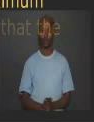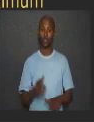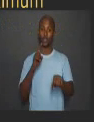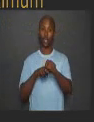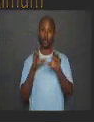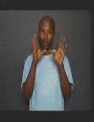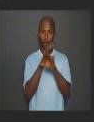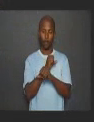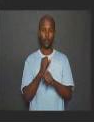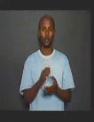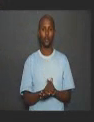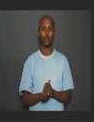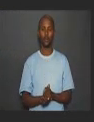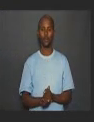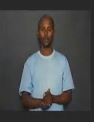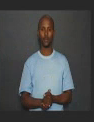Time's up.